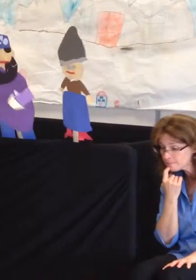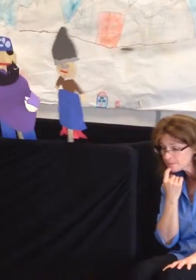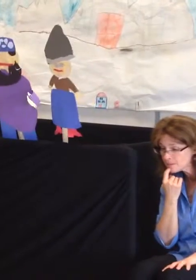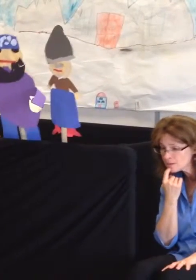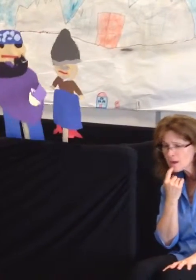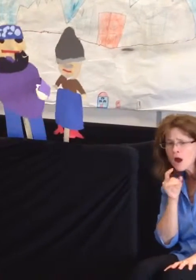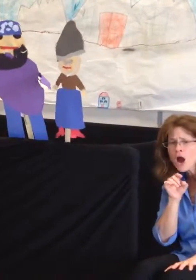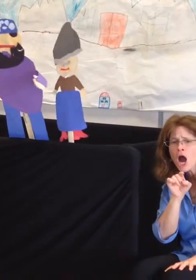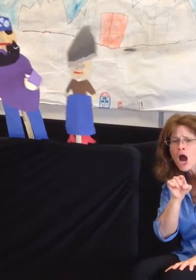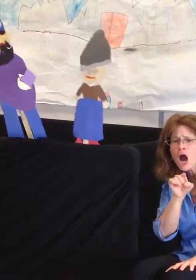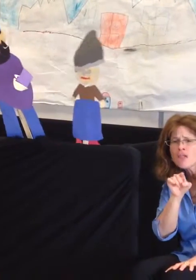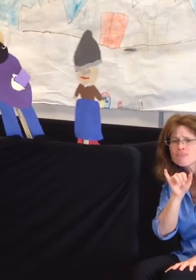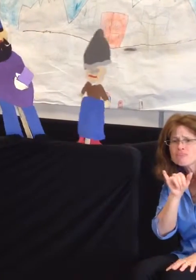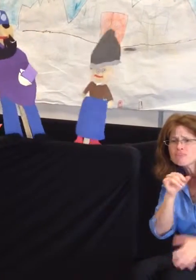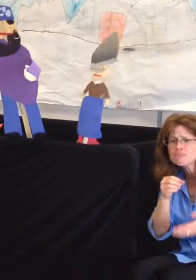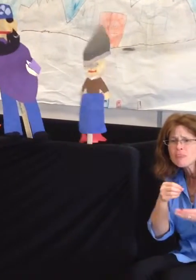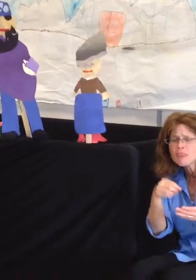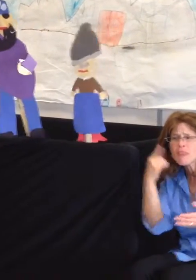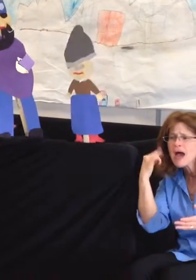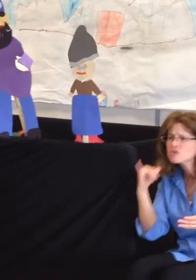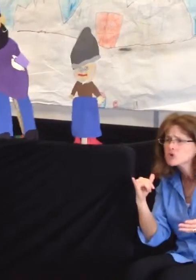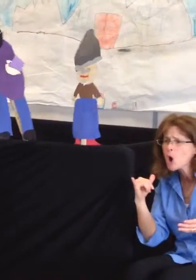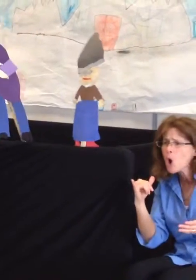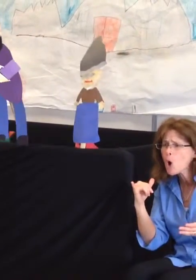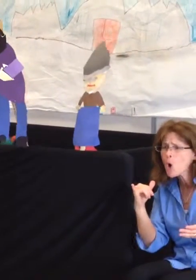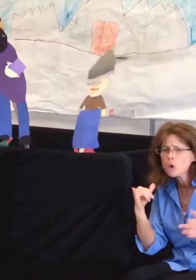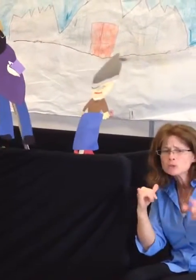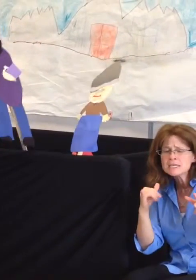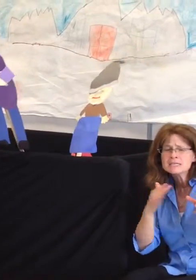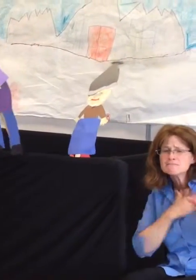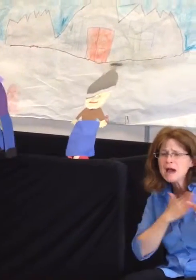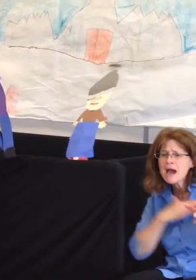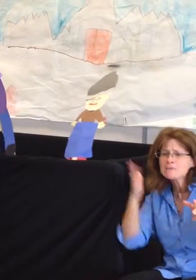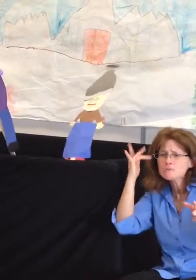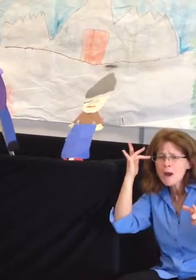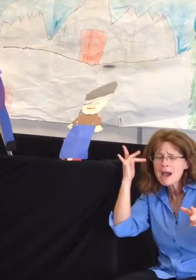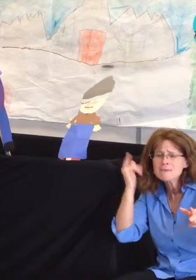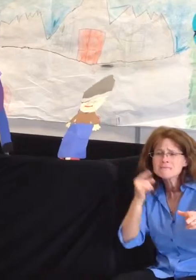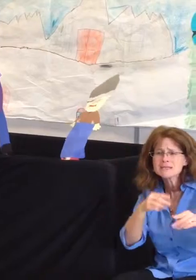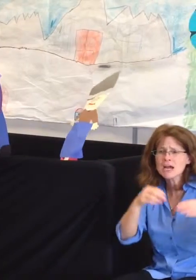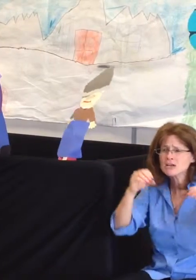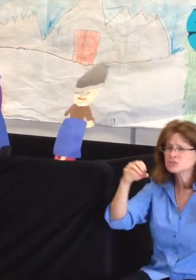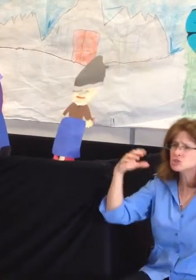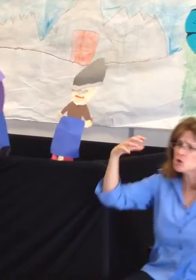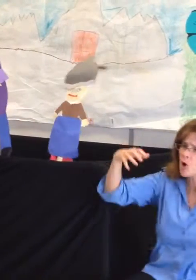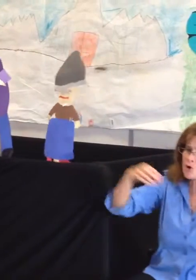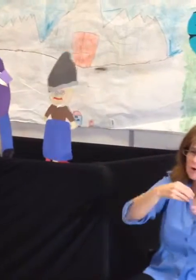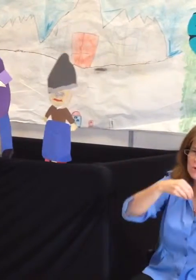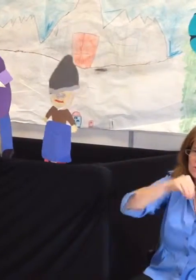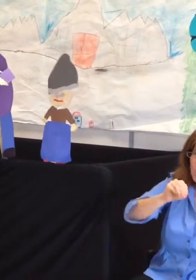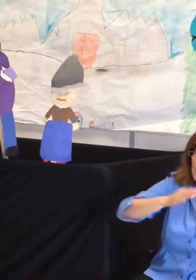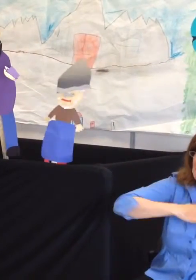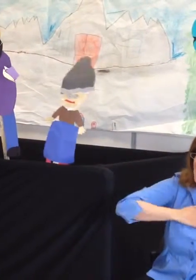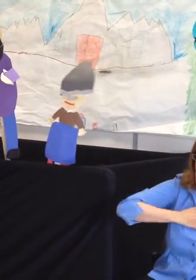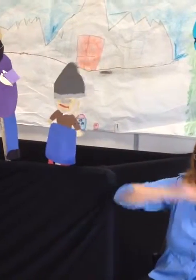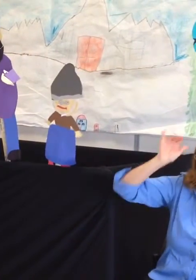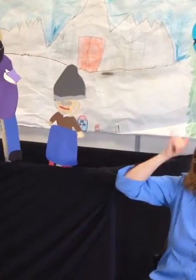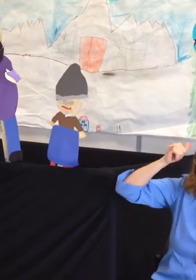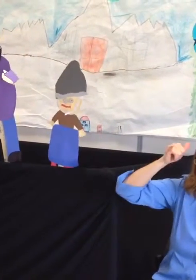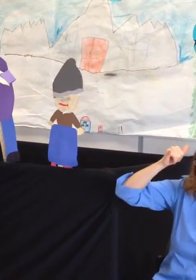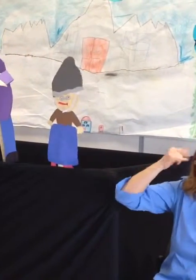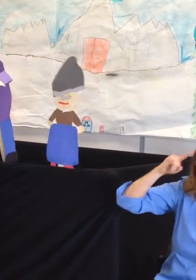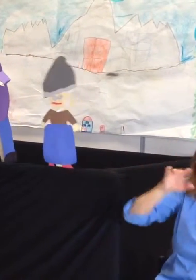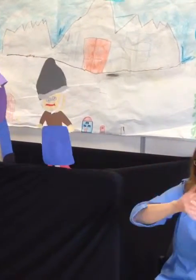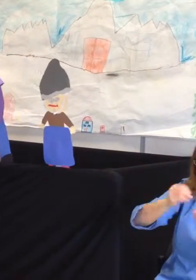"That's my gold. The ogre sold my cow." So Jack crept out of